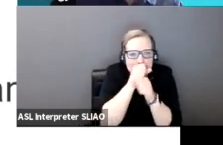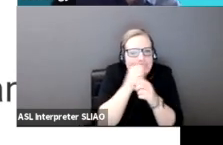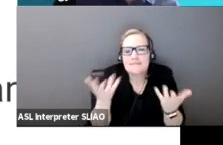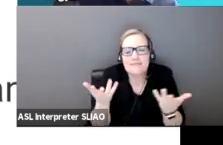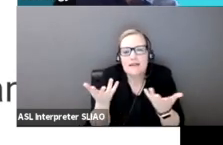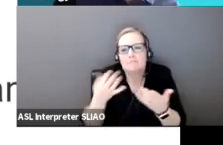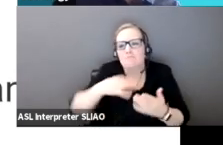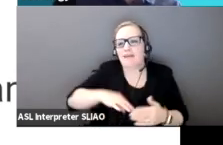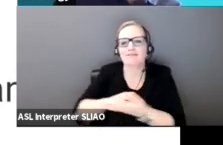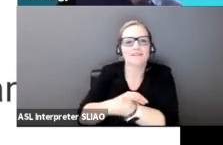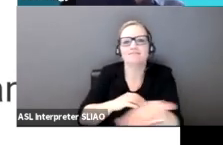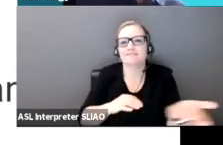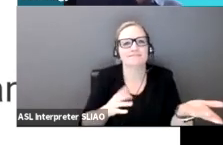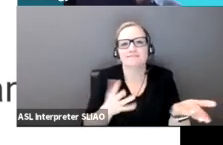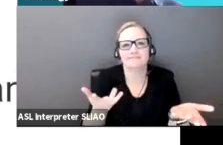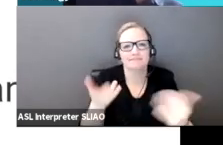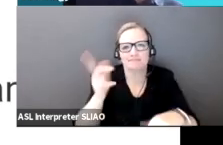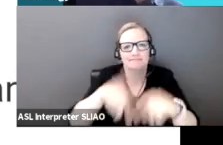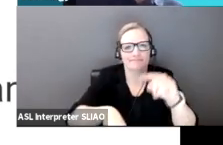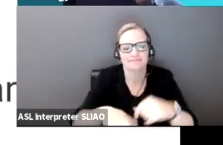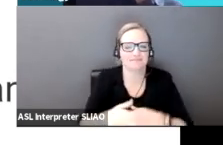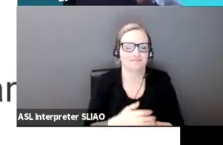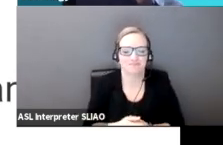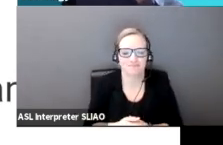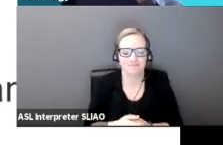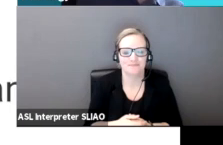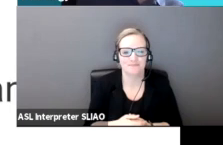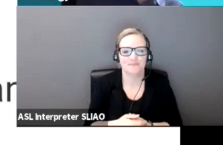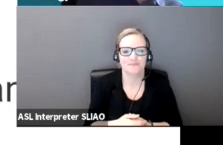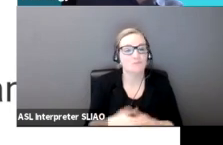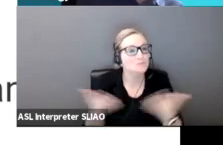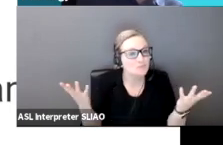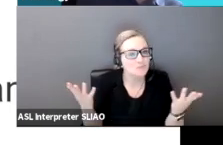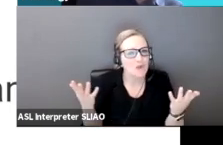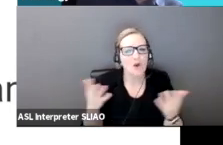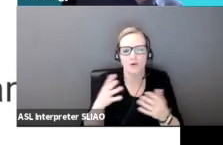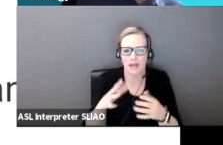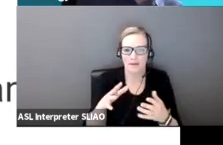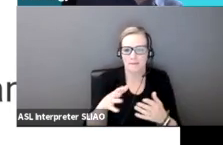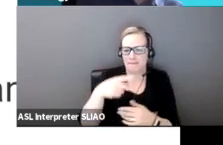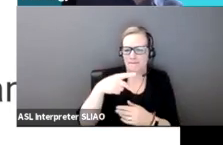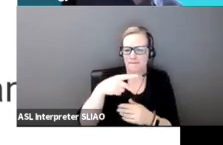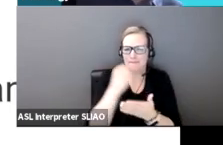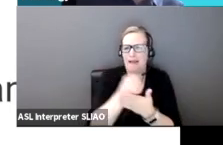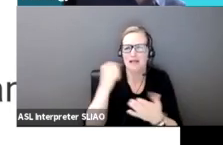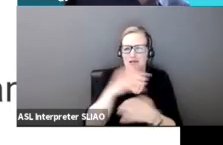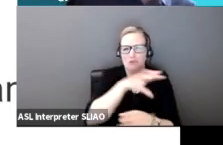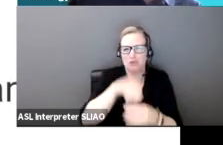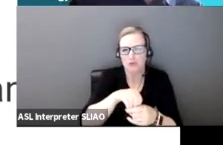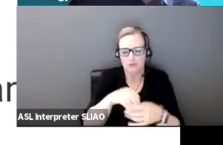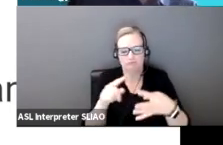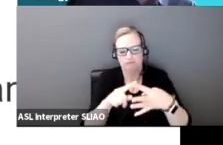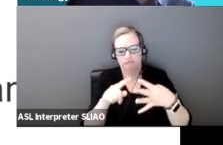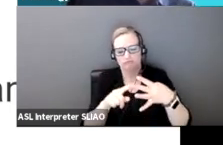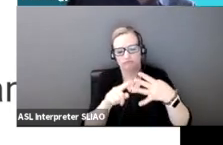So what is in a patent? Well, there are 4 sections, and if you go Googling, you